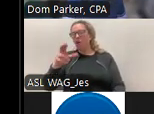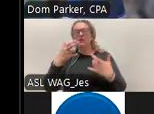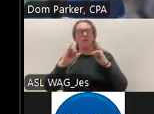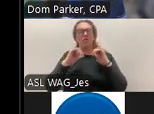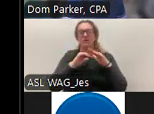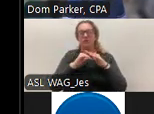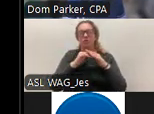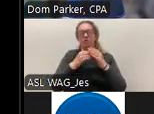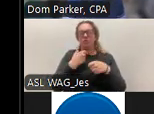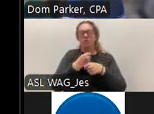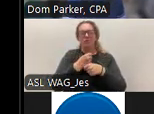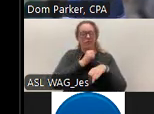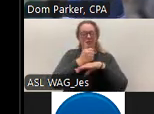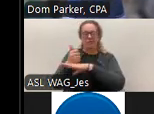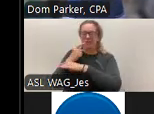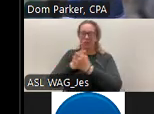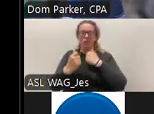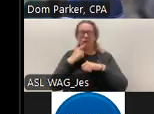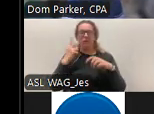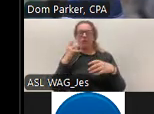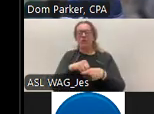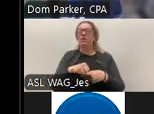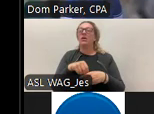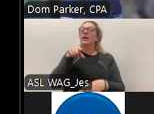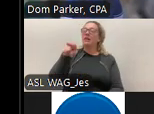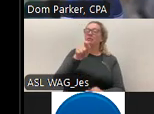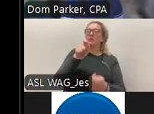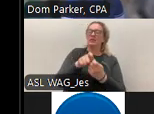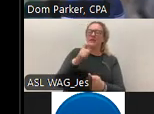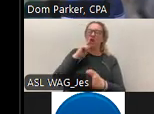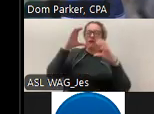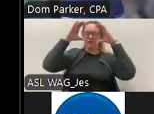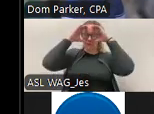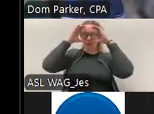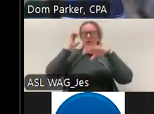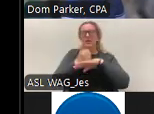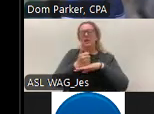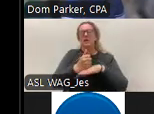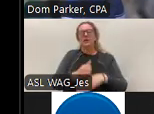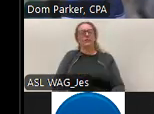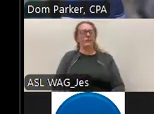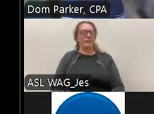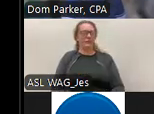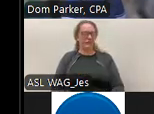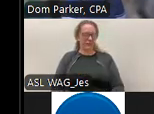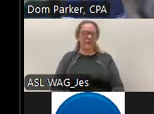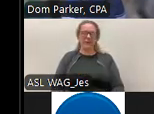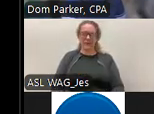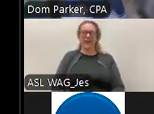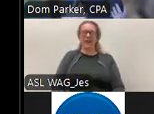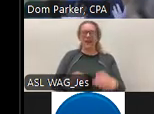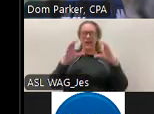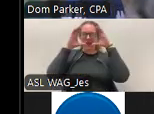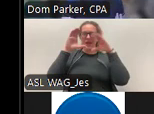The weakness with Super Fruit Ninja, particularly on a VR setting, is the calibration